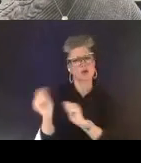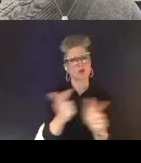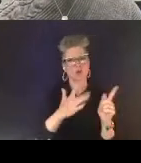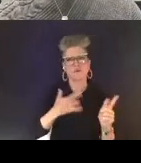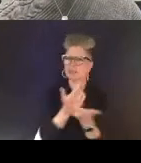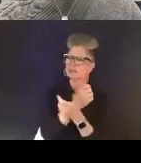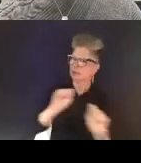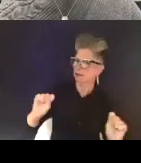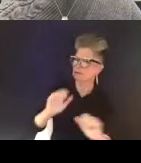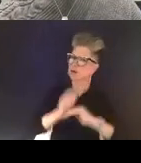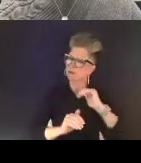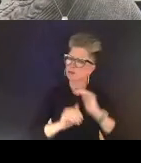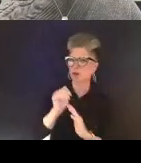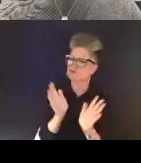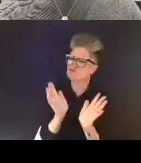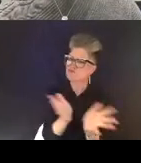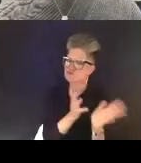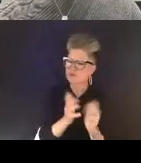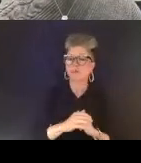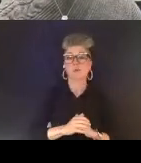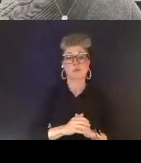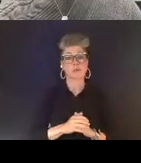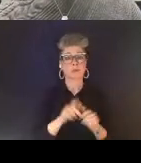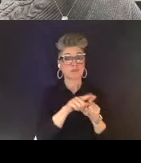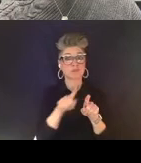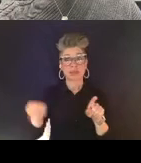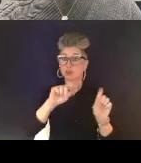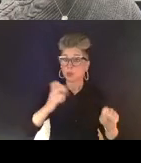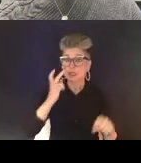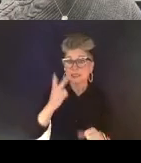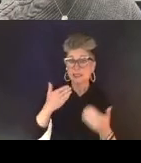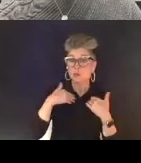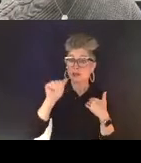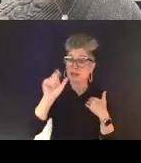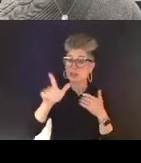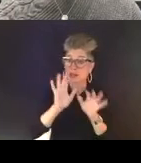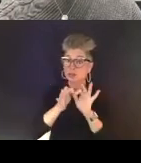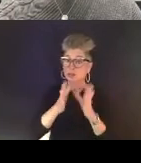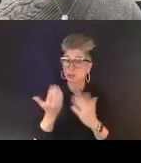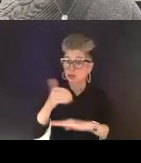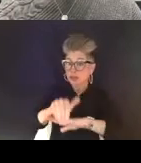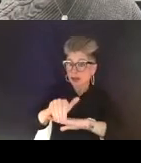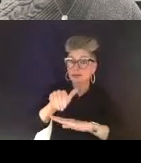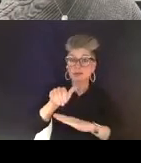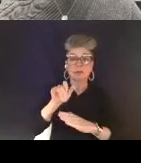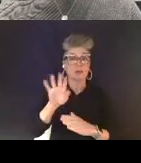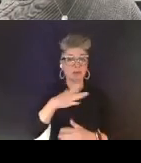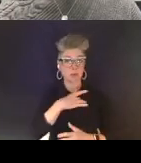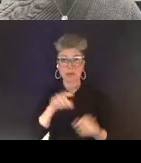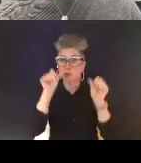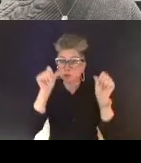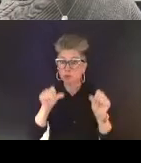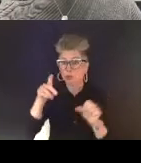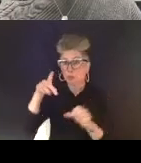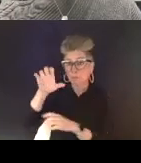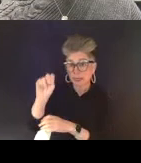cozy. As many of you can hopefully see, we have ASL interpreters tonight. If you'd like to pin them, you should be able